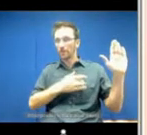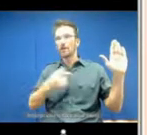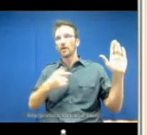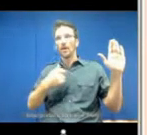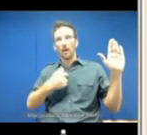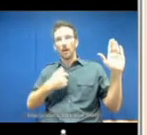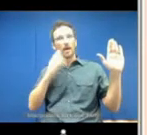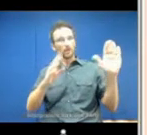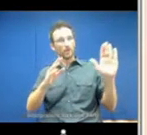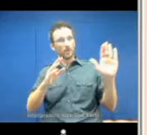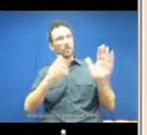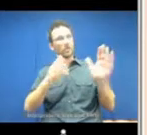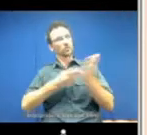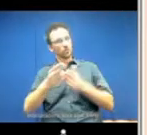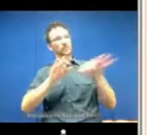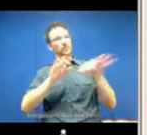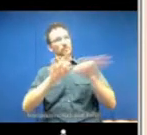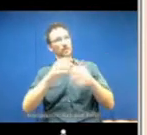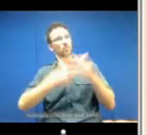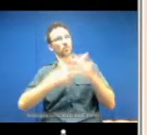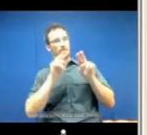monitoring and any errors that you identified.